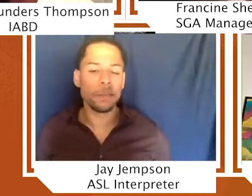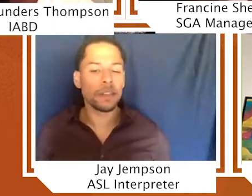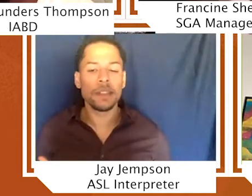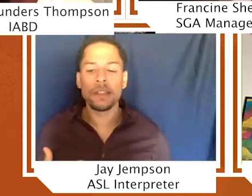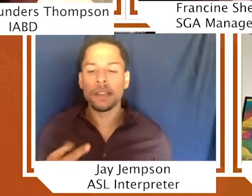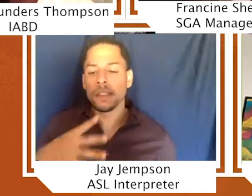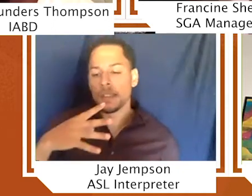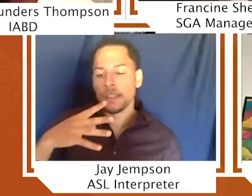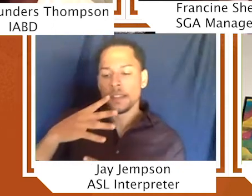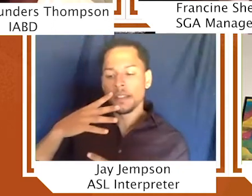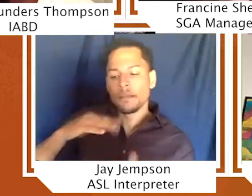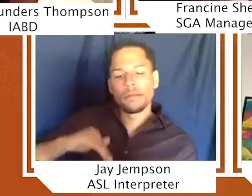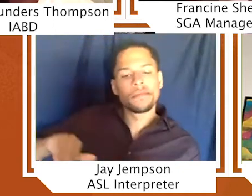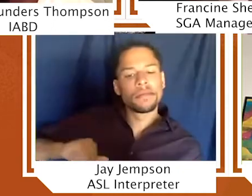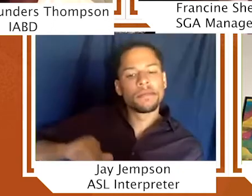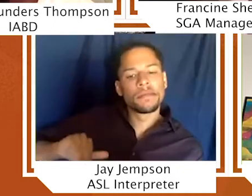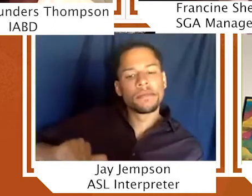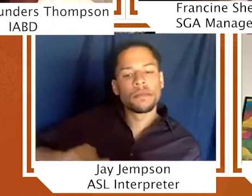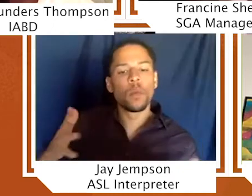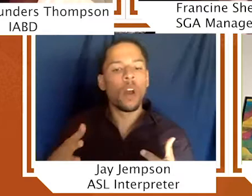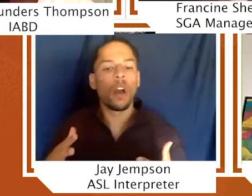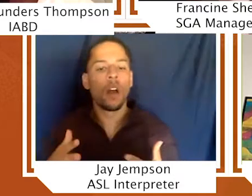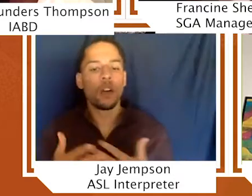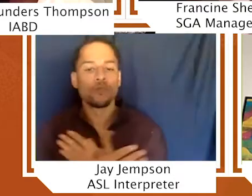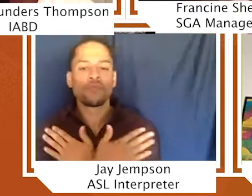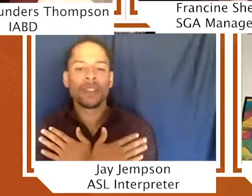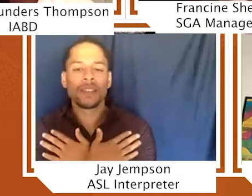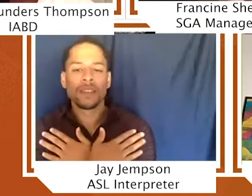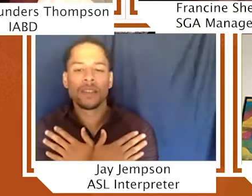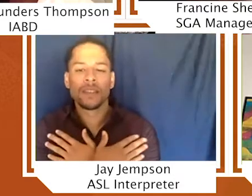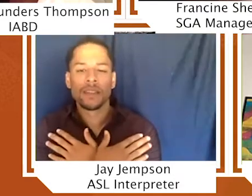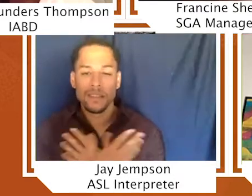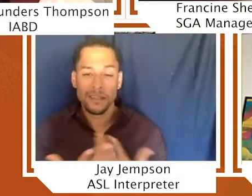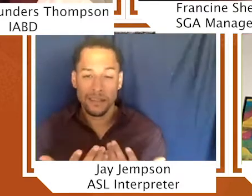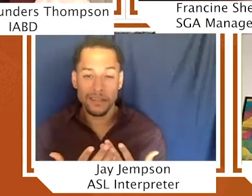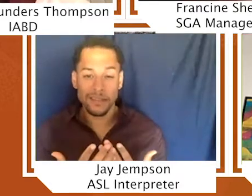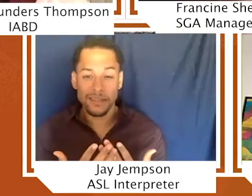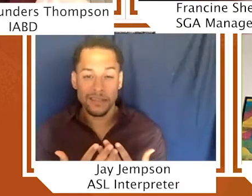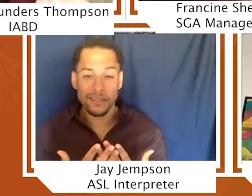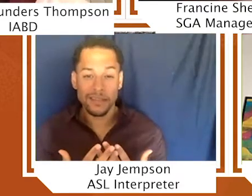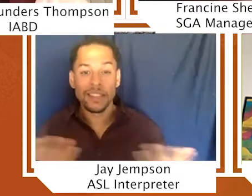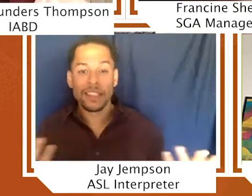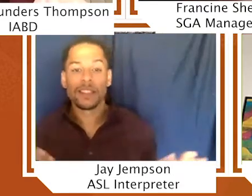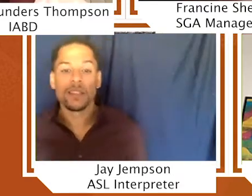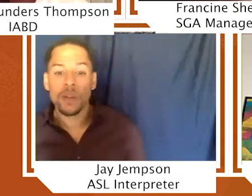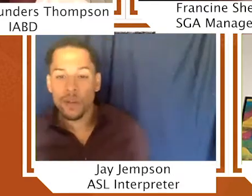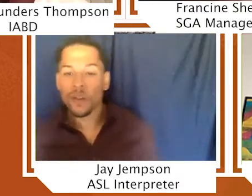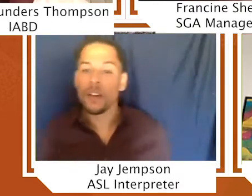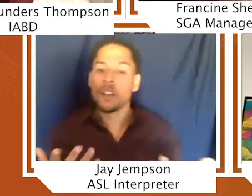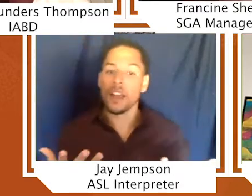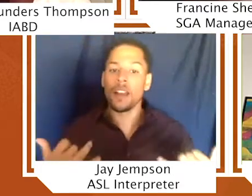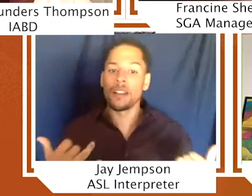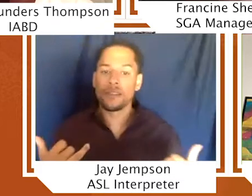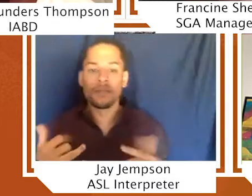We don't often talk about that life change. So I kind of want to know from any of you all, whoever wants to chime in first, what are some conscious life changes that you've made